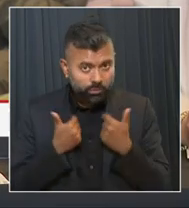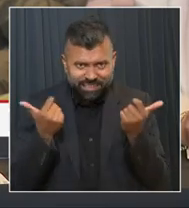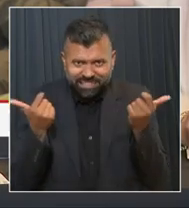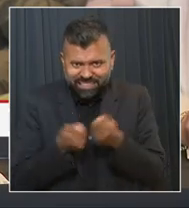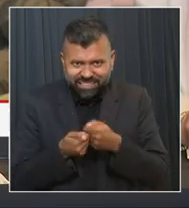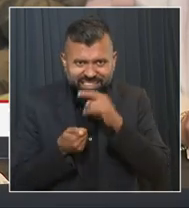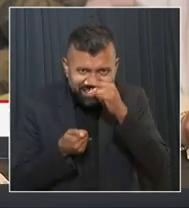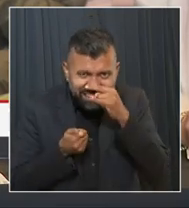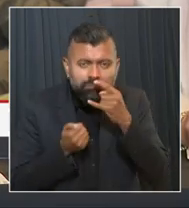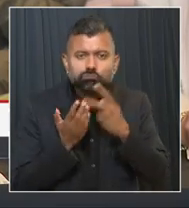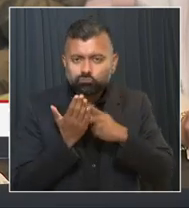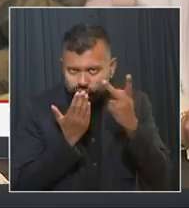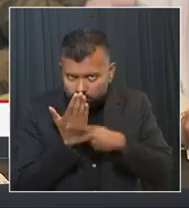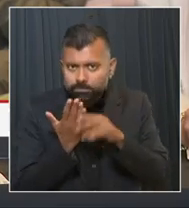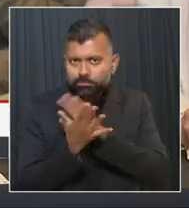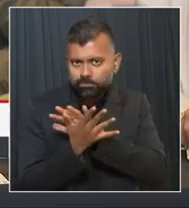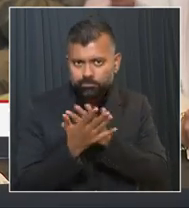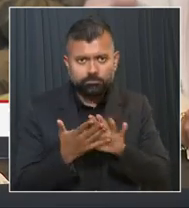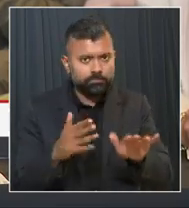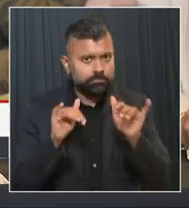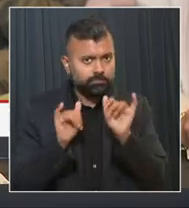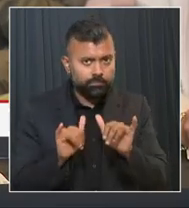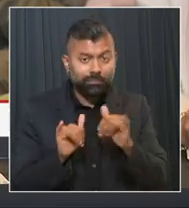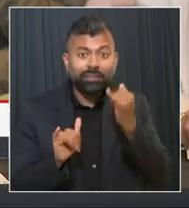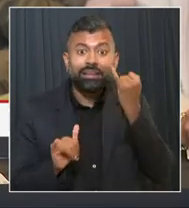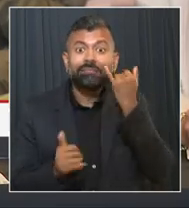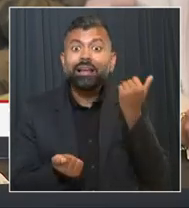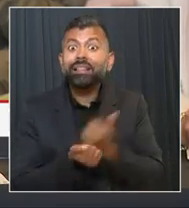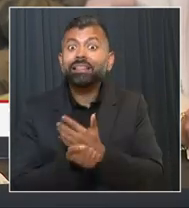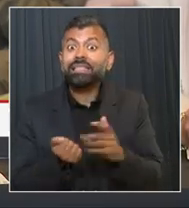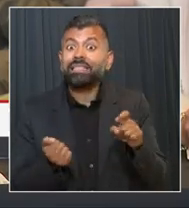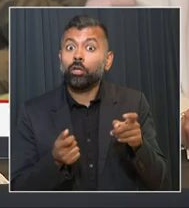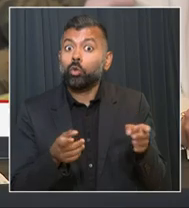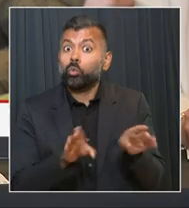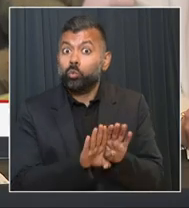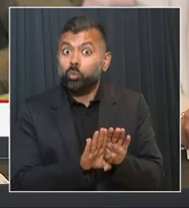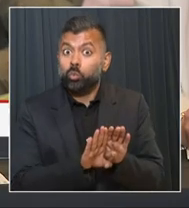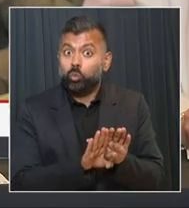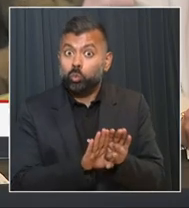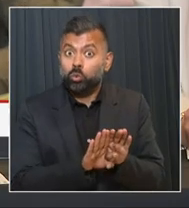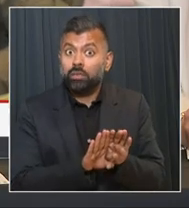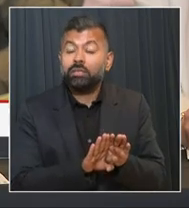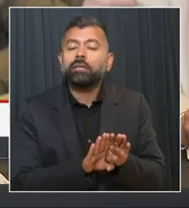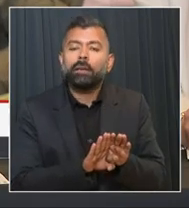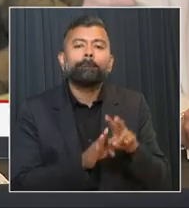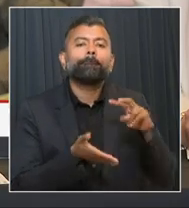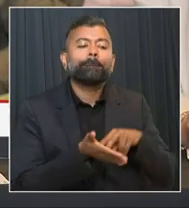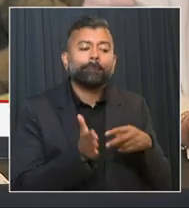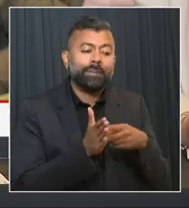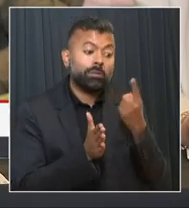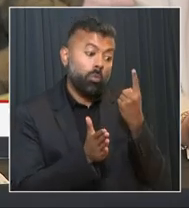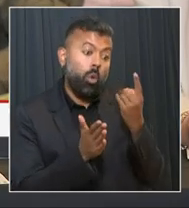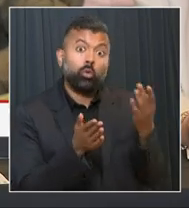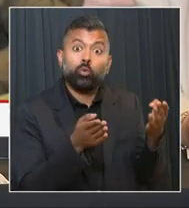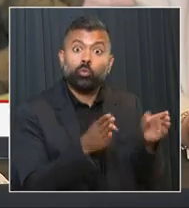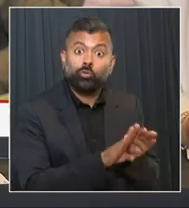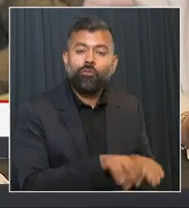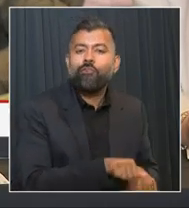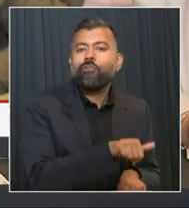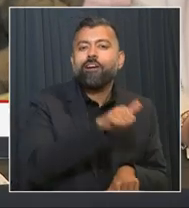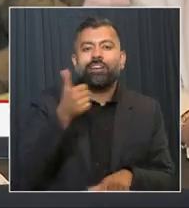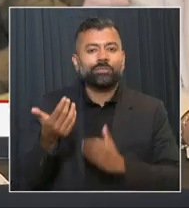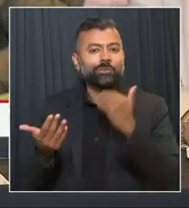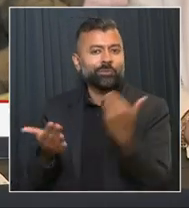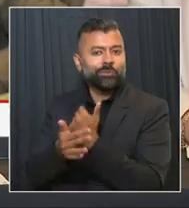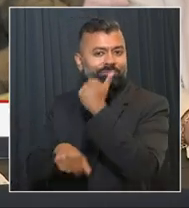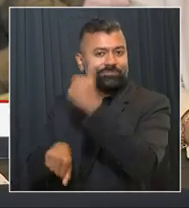avenue, which we must, then we should try to create new avenues. We will look at what those things cost